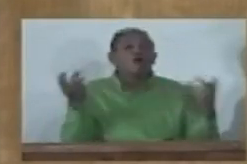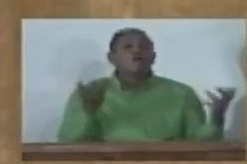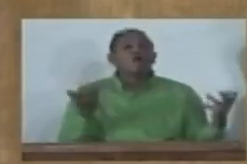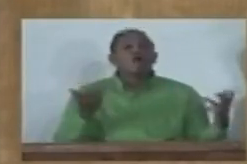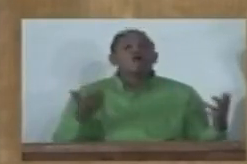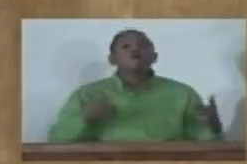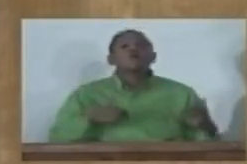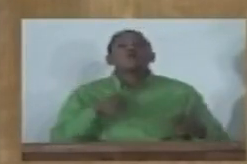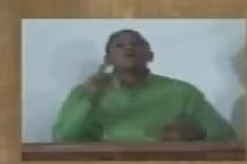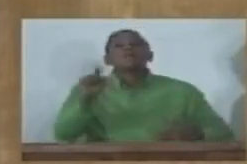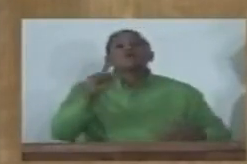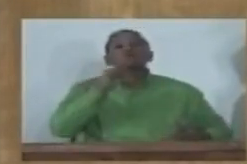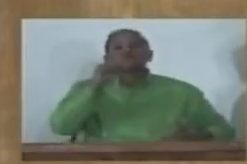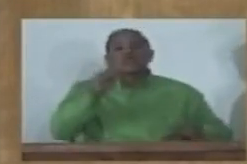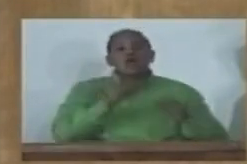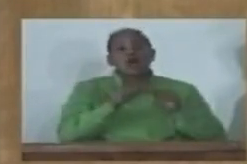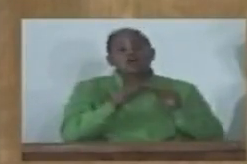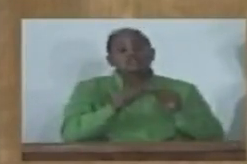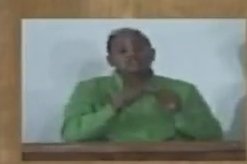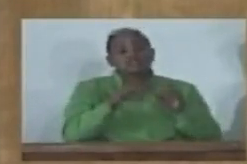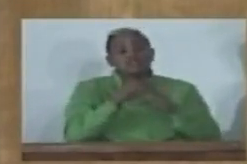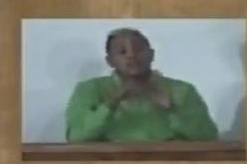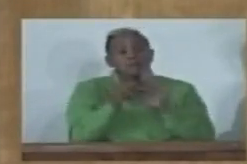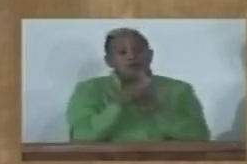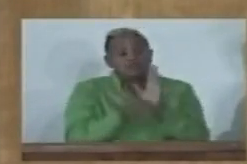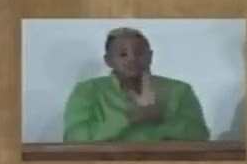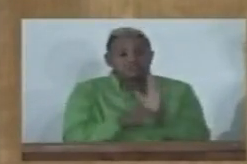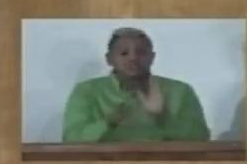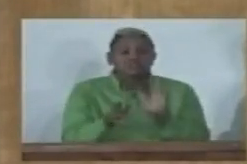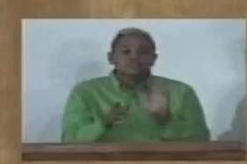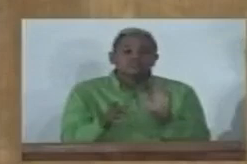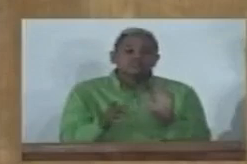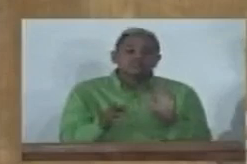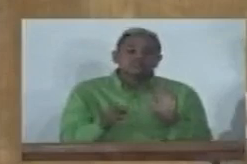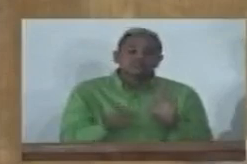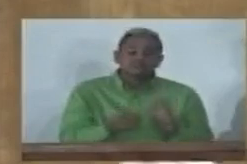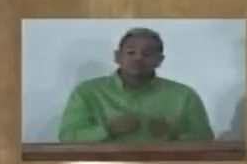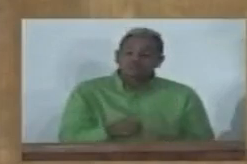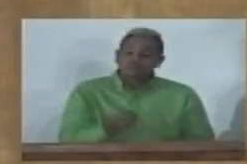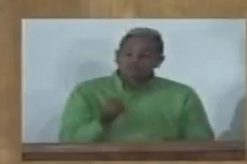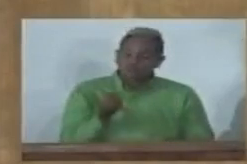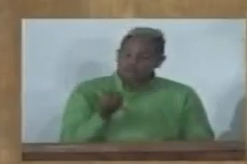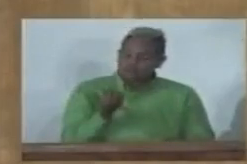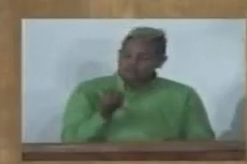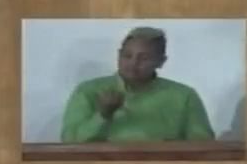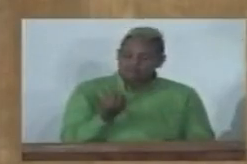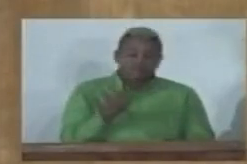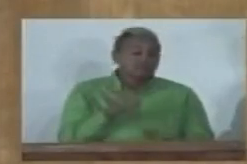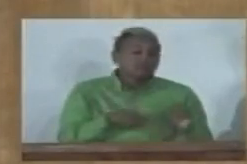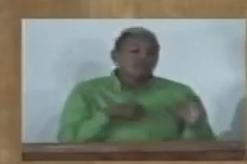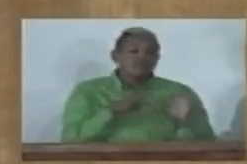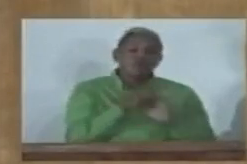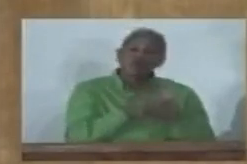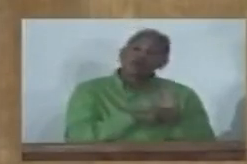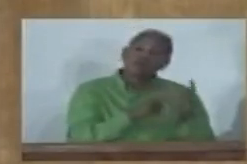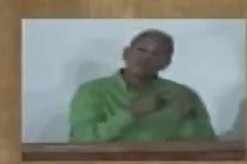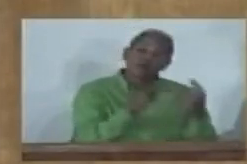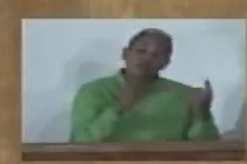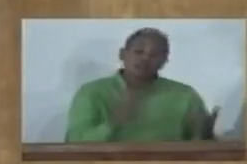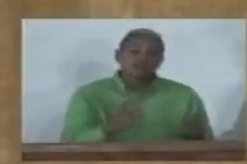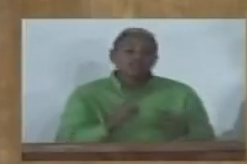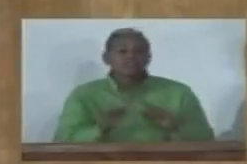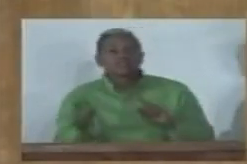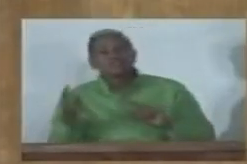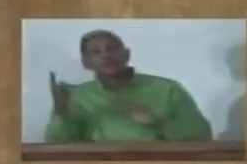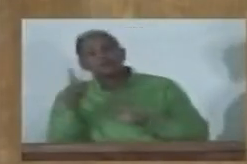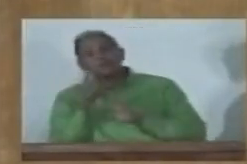we must be consistent in policy position. You can have one policy in opposition and a different policy in